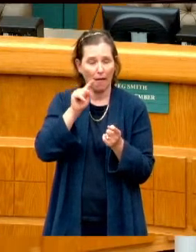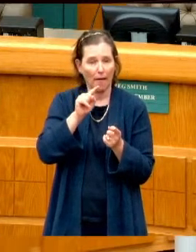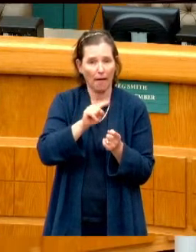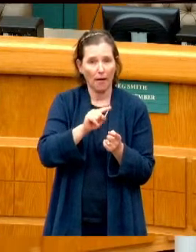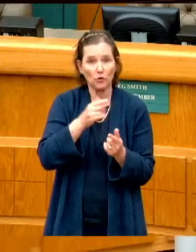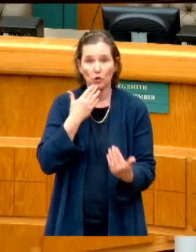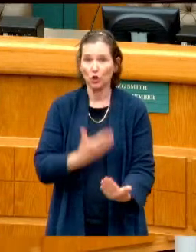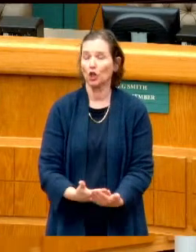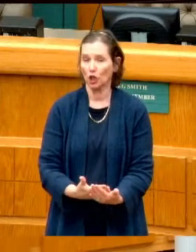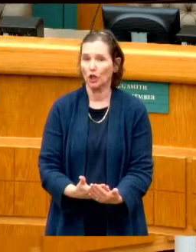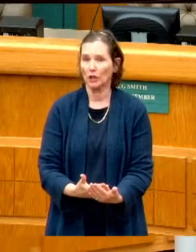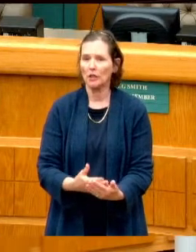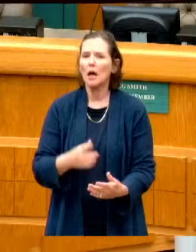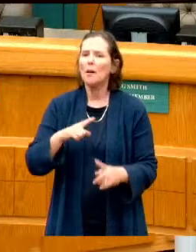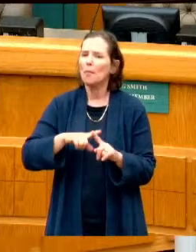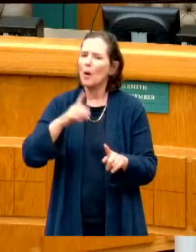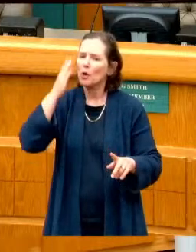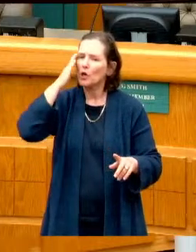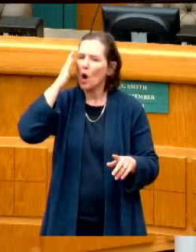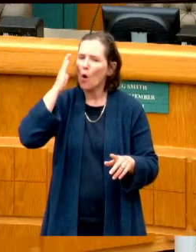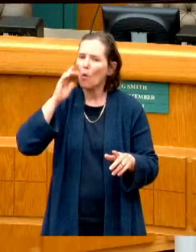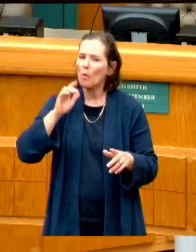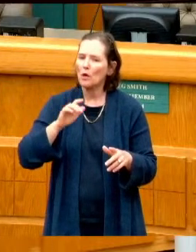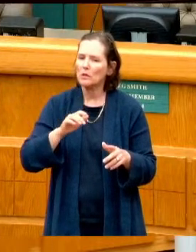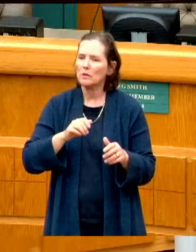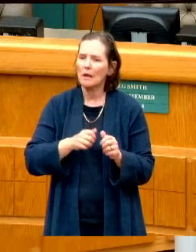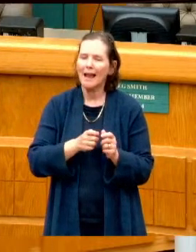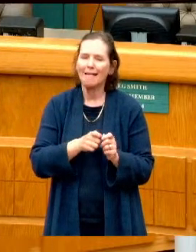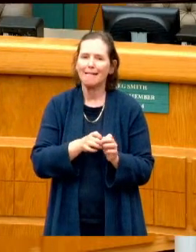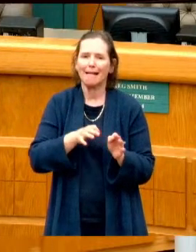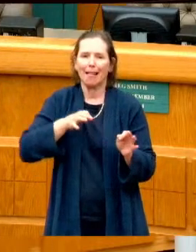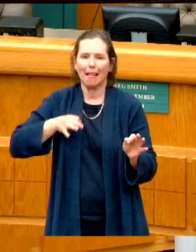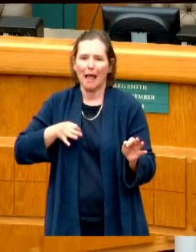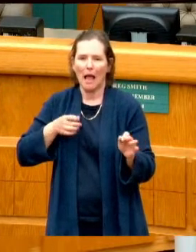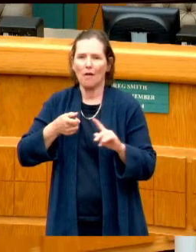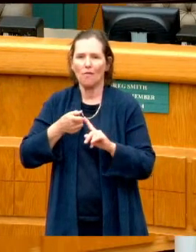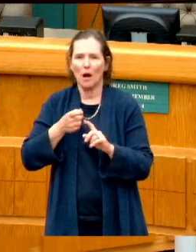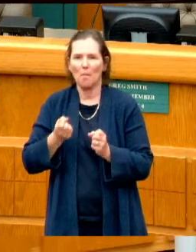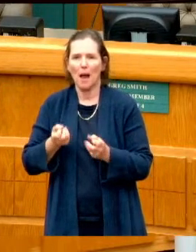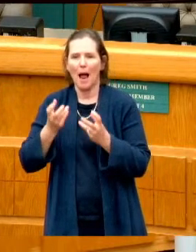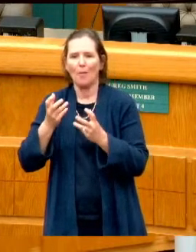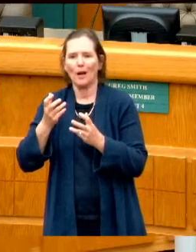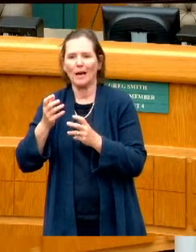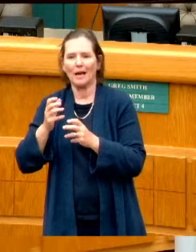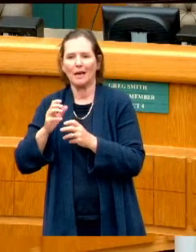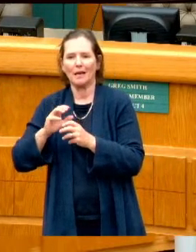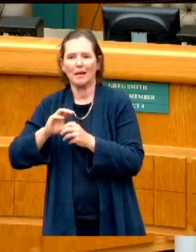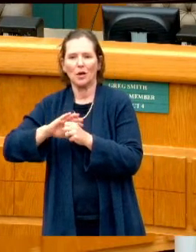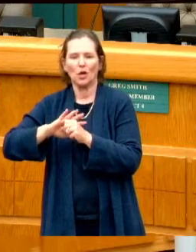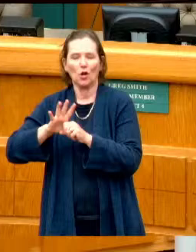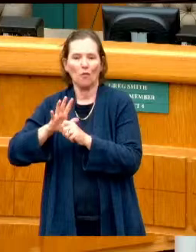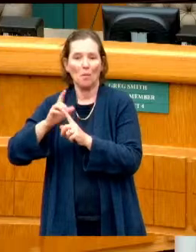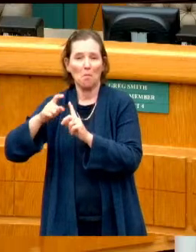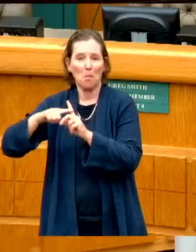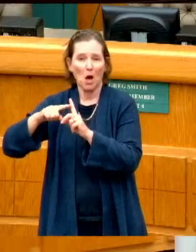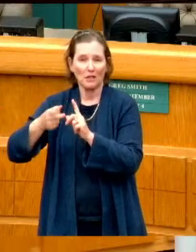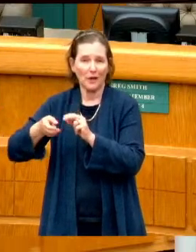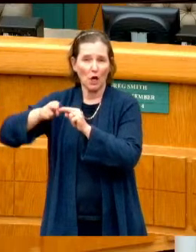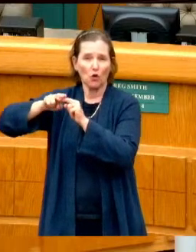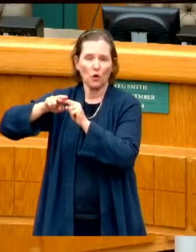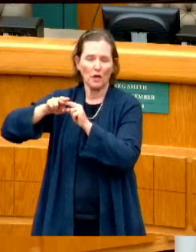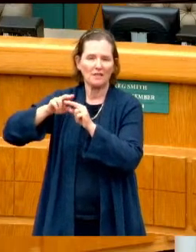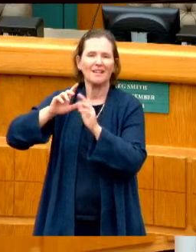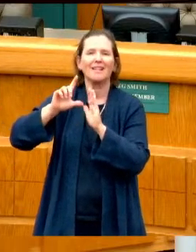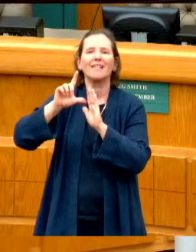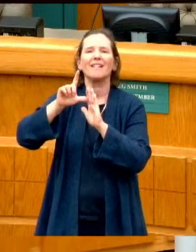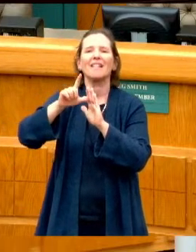we know that there's a lag. So when you start seeing those cases, those infection numbers going up, you know that you're going to see hospitalizations go up as well.